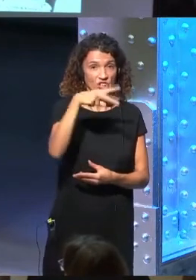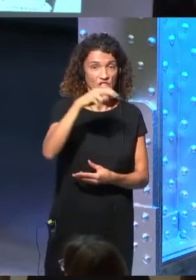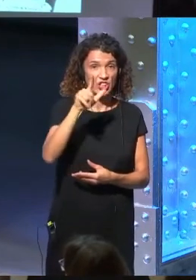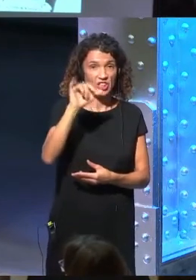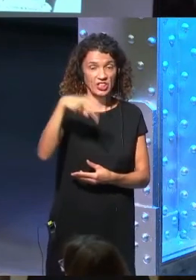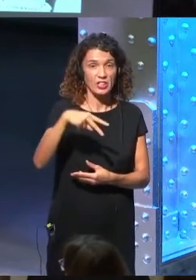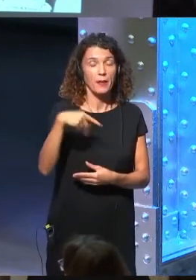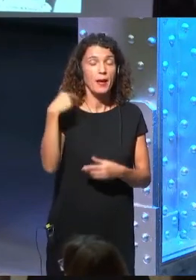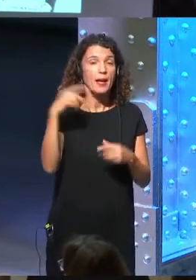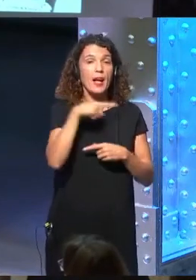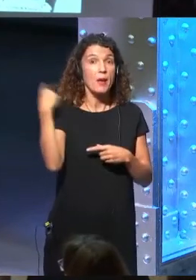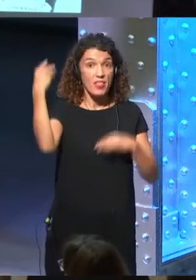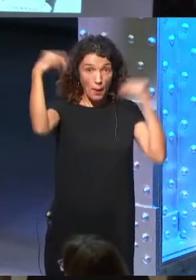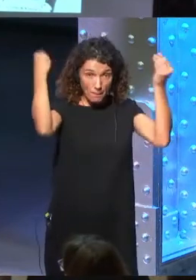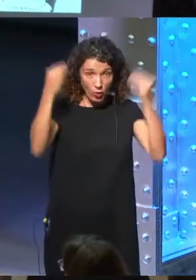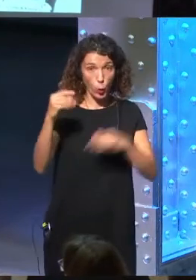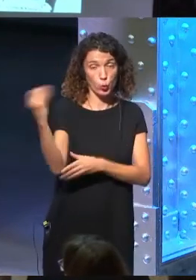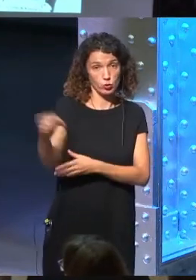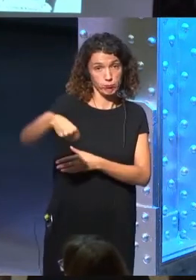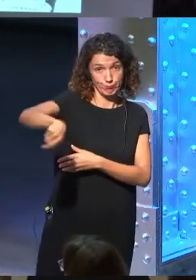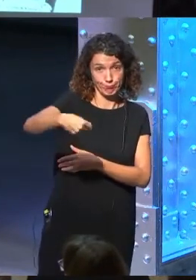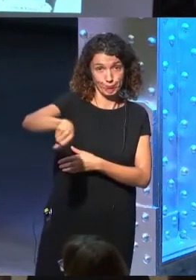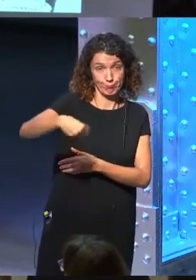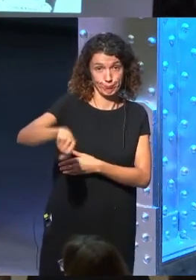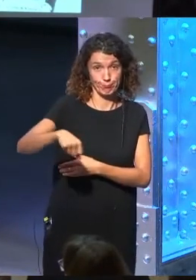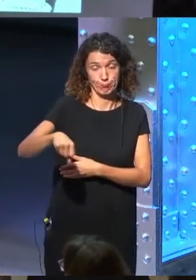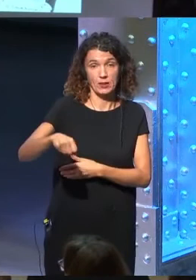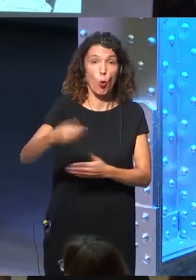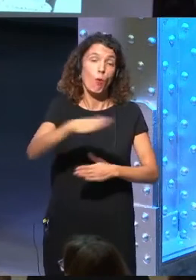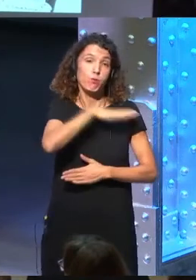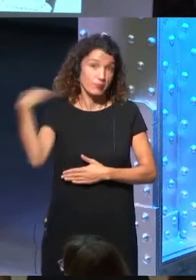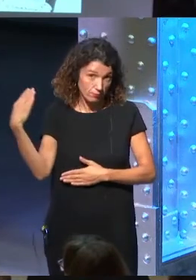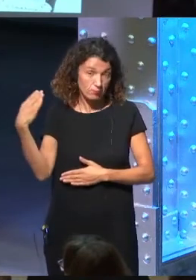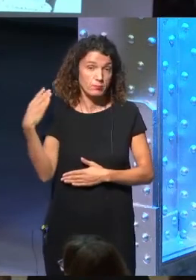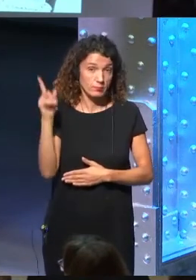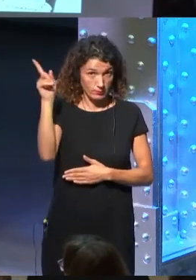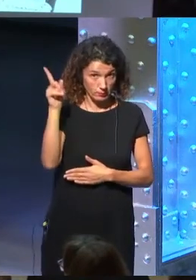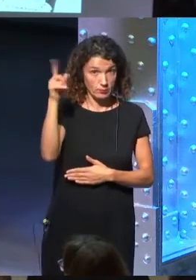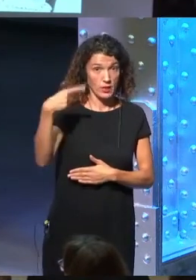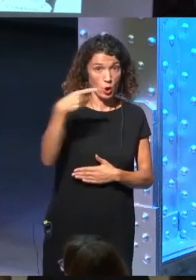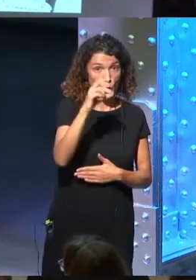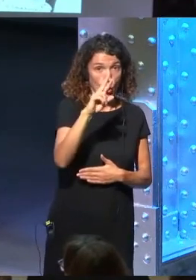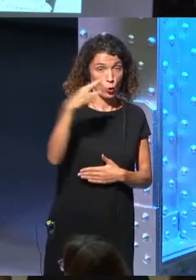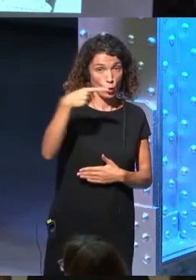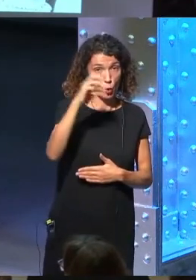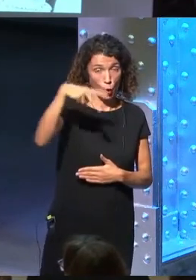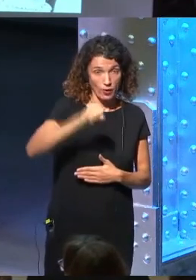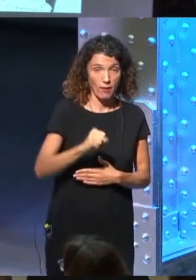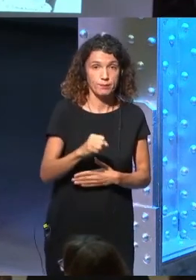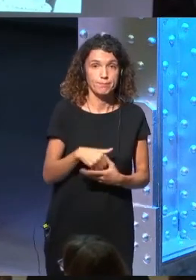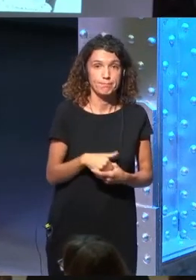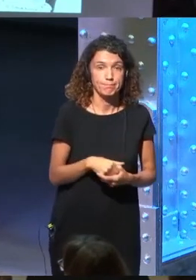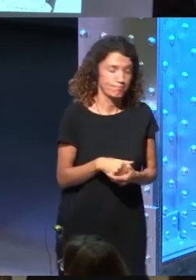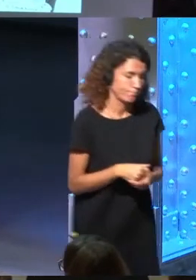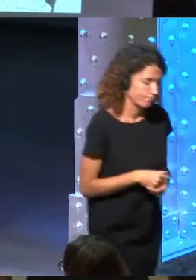Florence, holding up the decapitated head of the Gorgon while he treads on